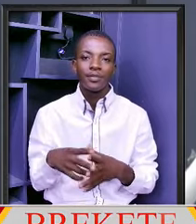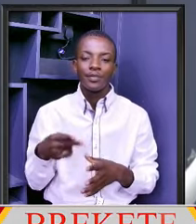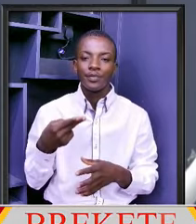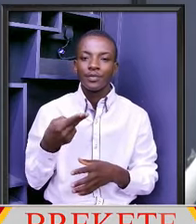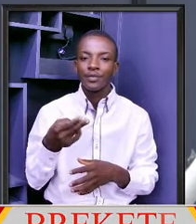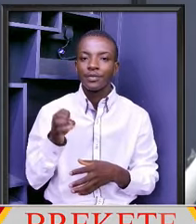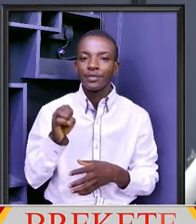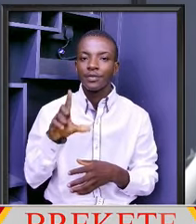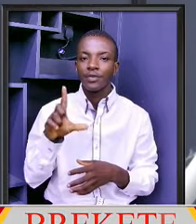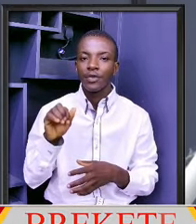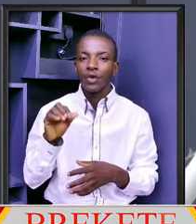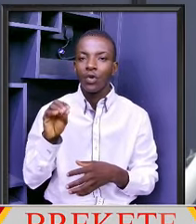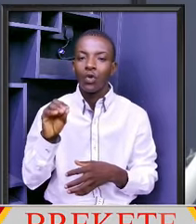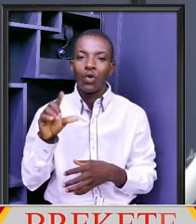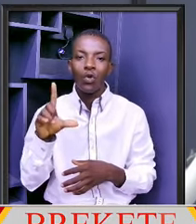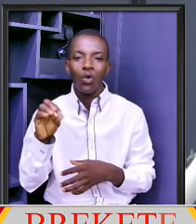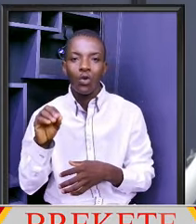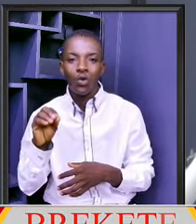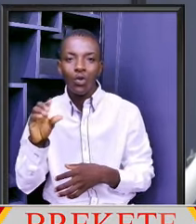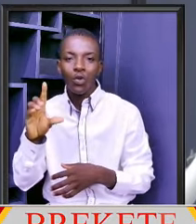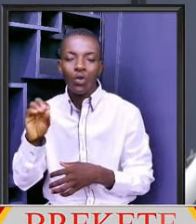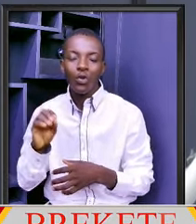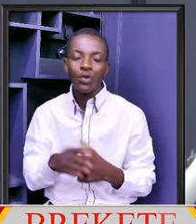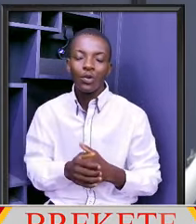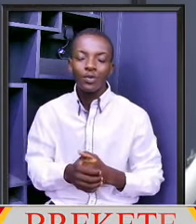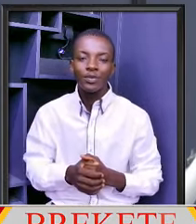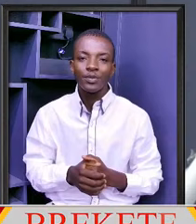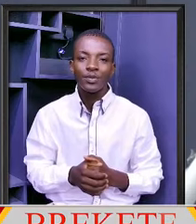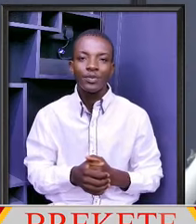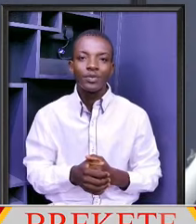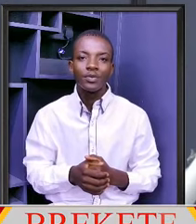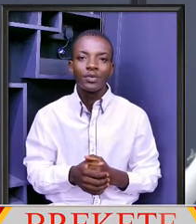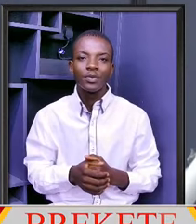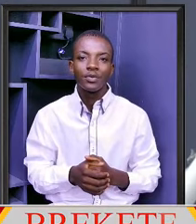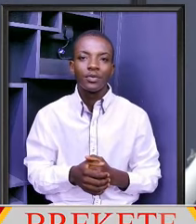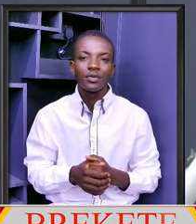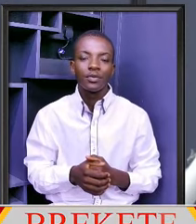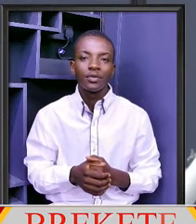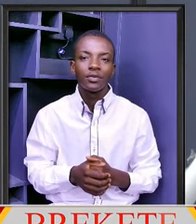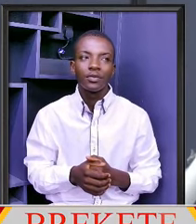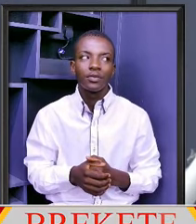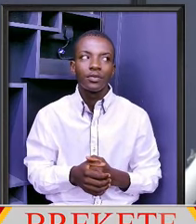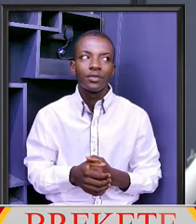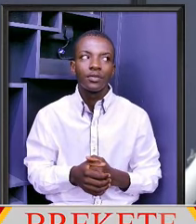Hem, belem, oh, lo, lo, lo.